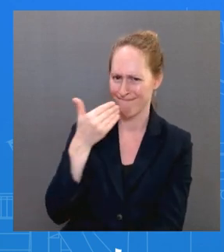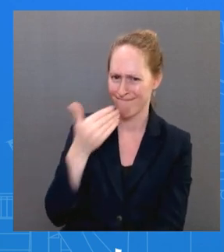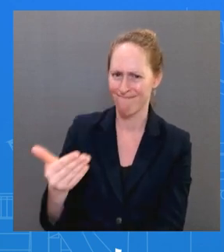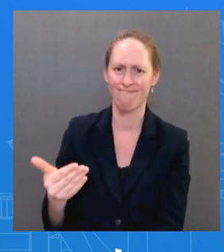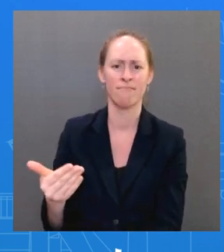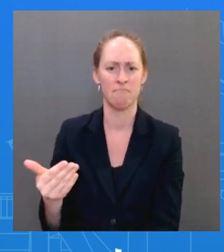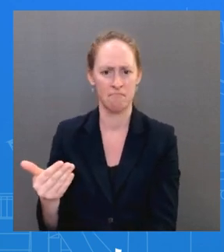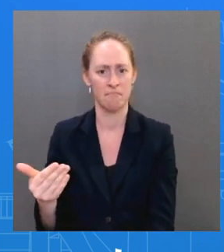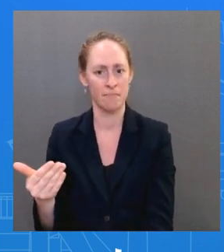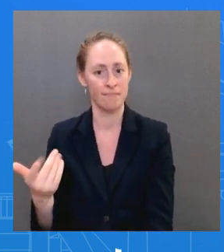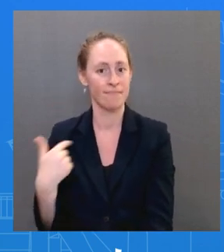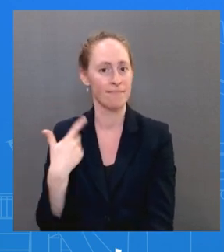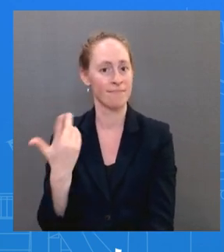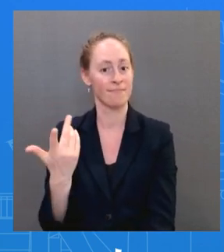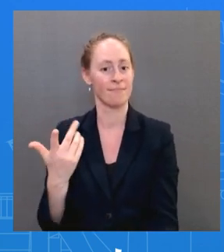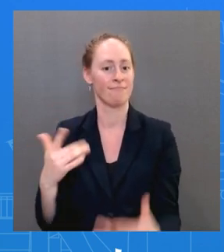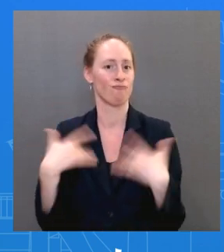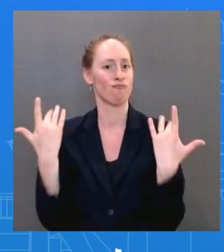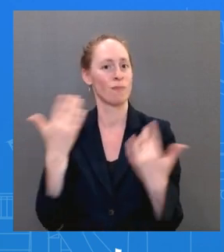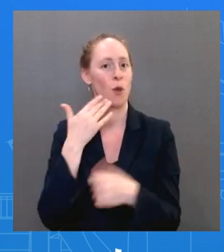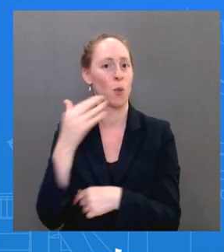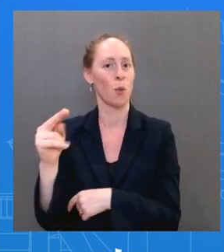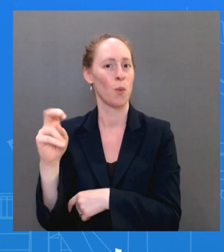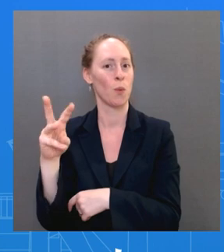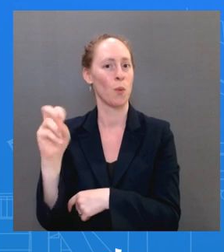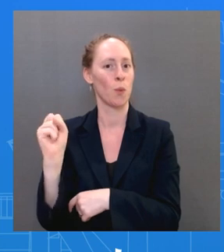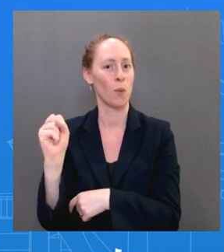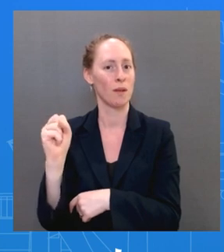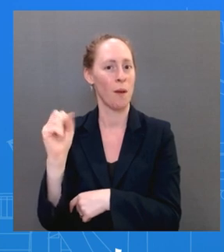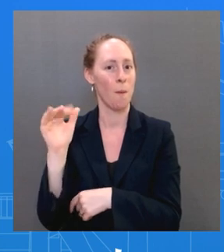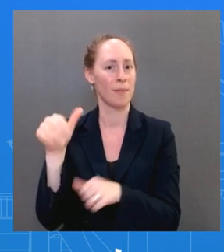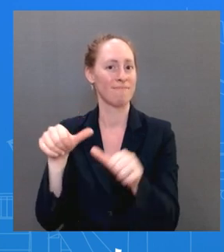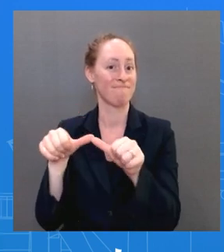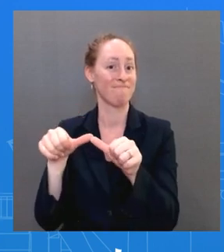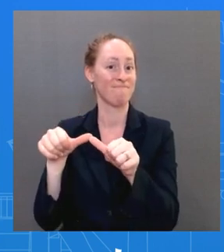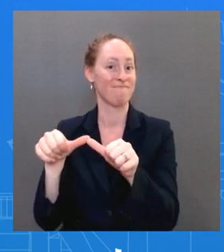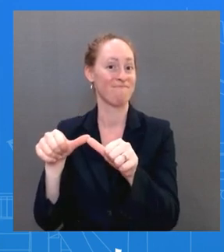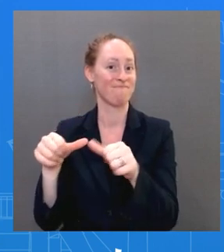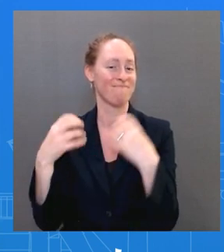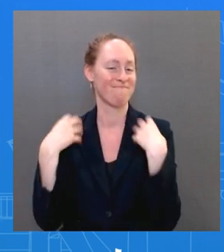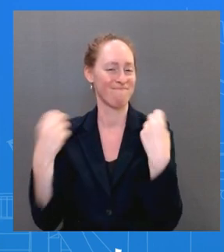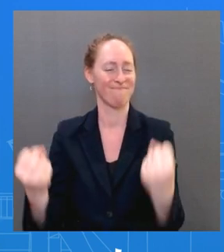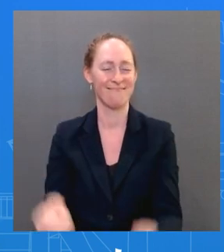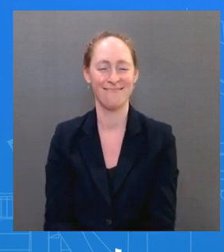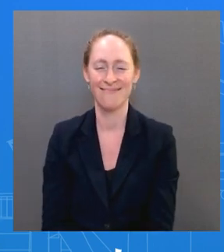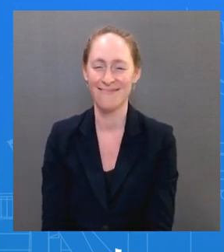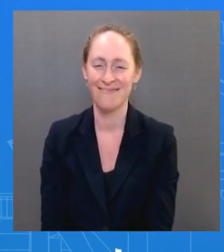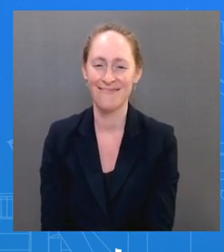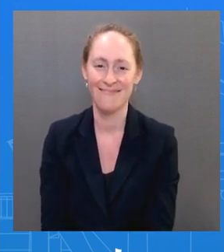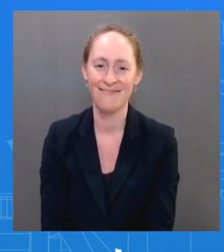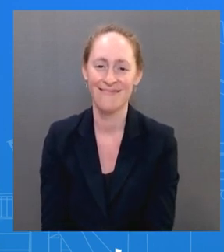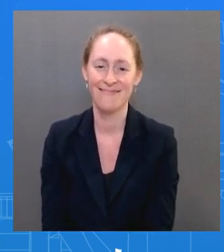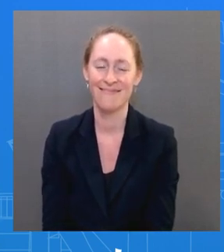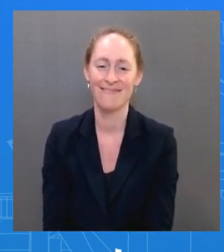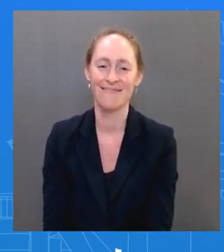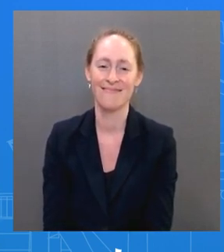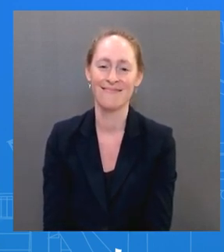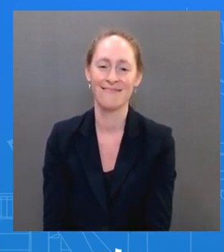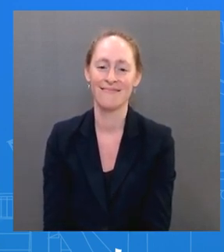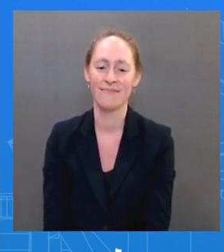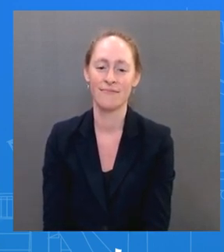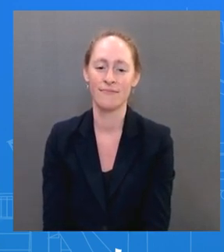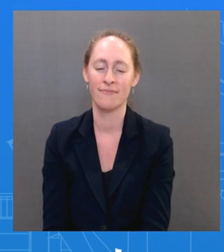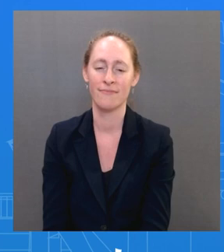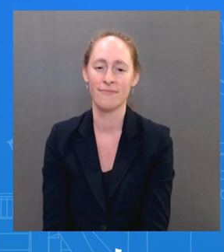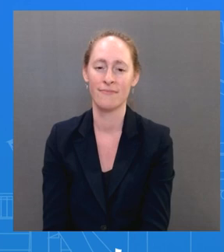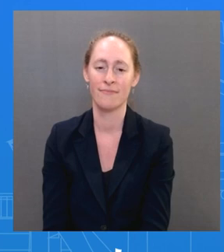wish him well. Karine, are the chances of serious complications behind the president now? Can you all at